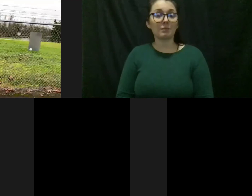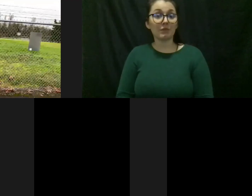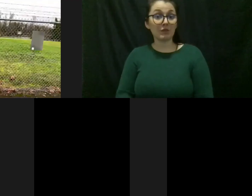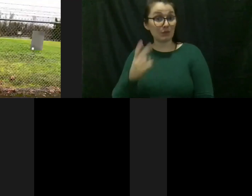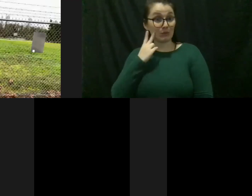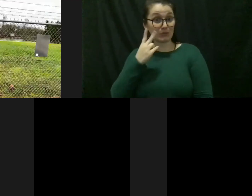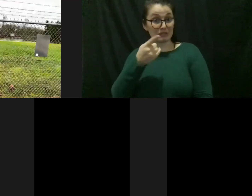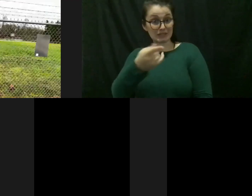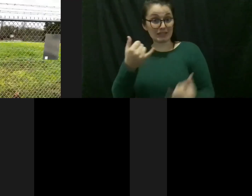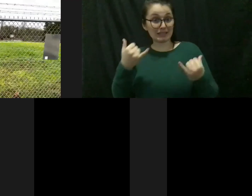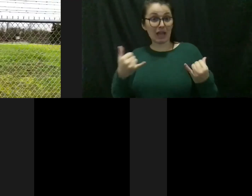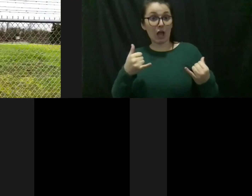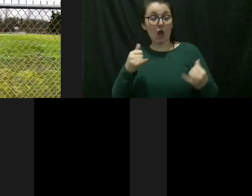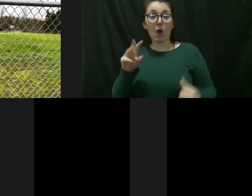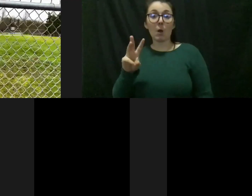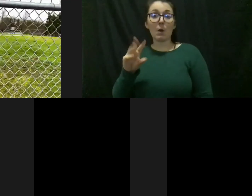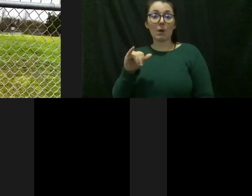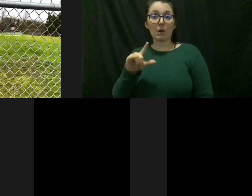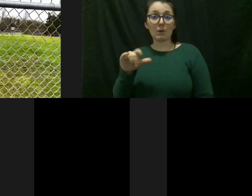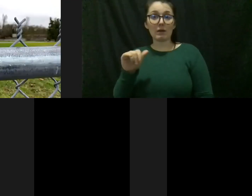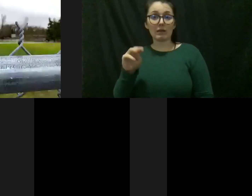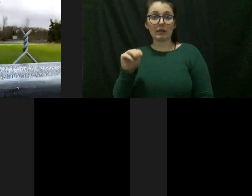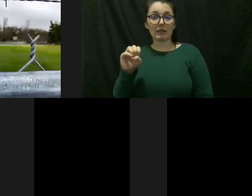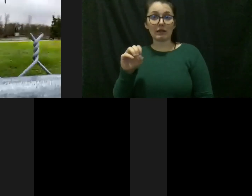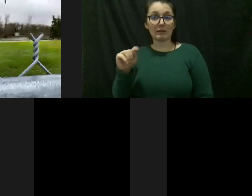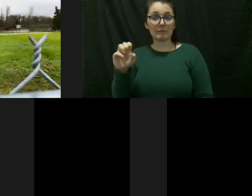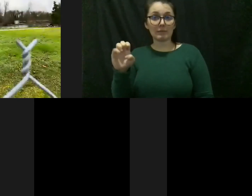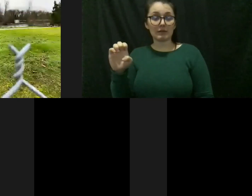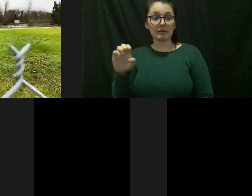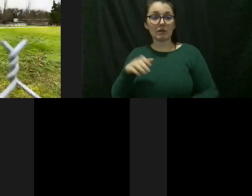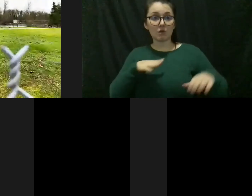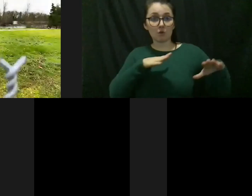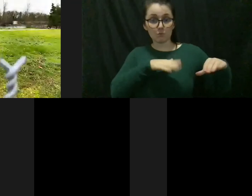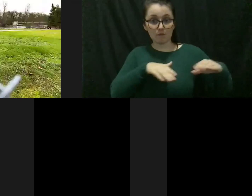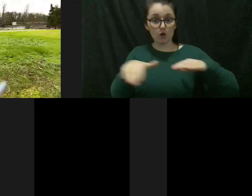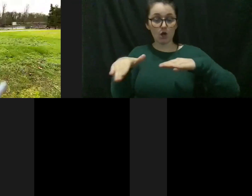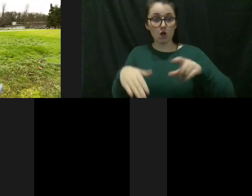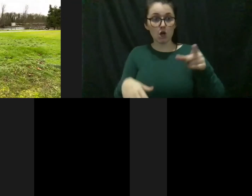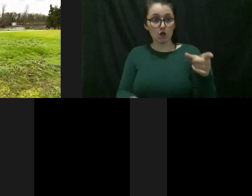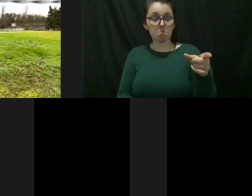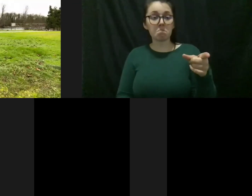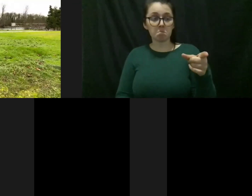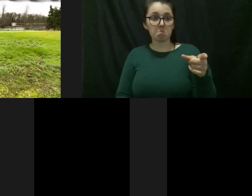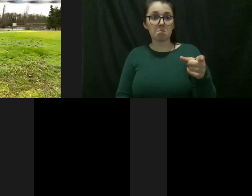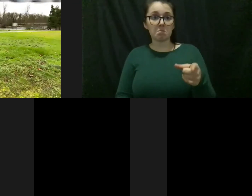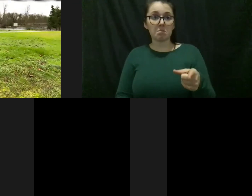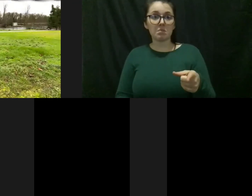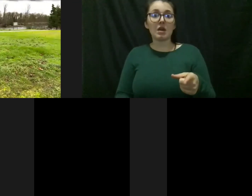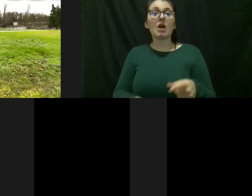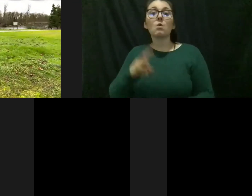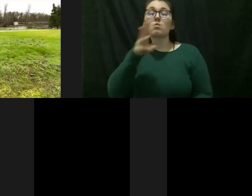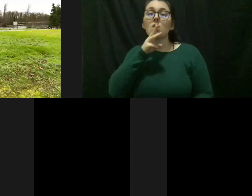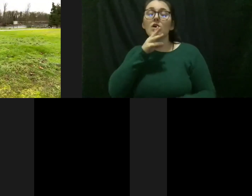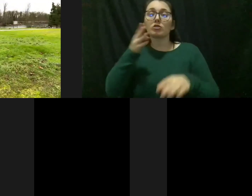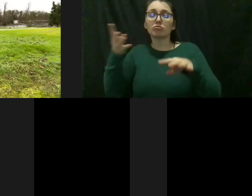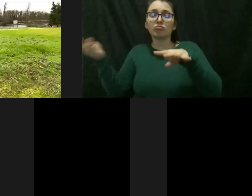our poplar trees, which are then harvested for like wood products. Why is there a maze? Why